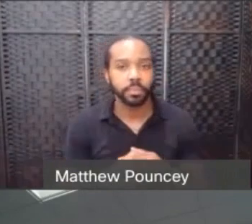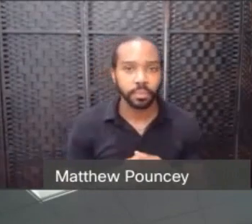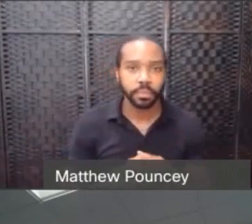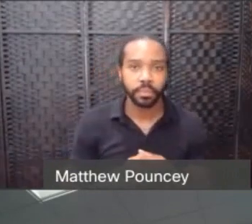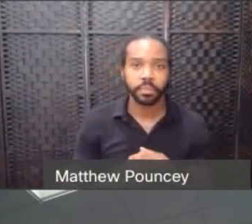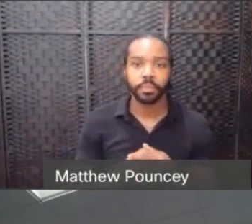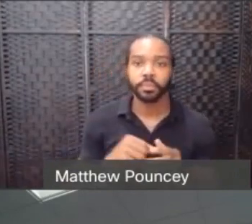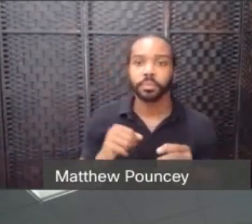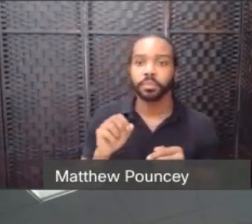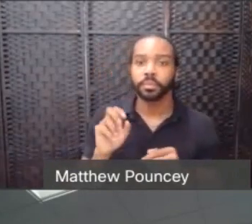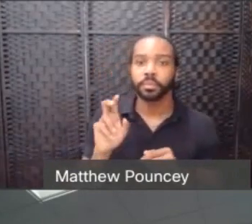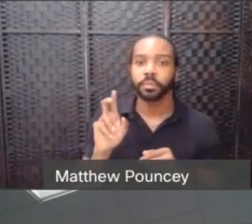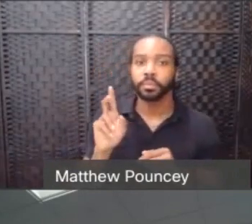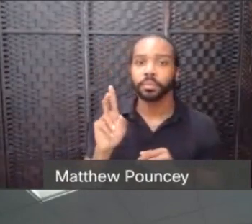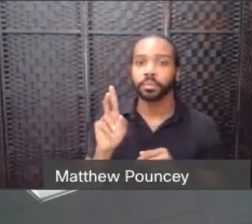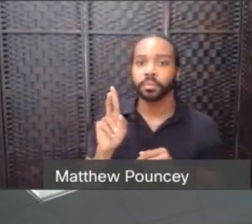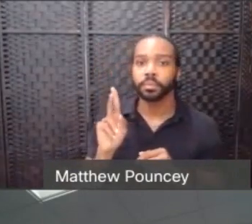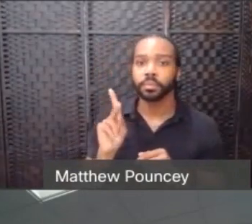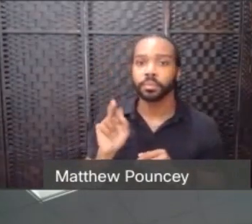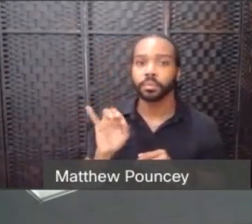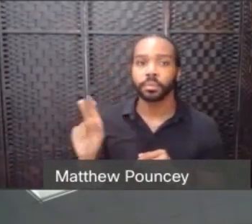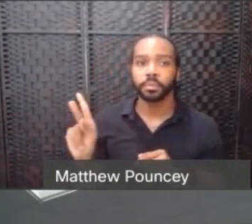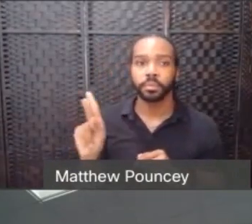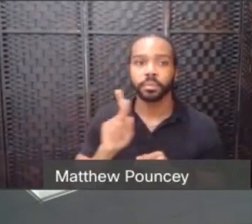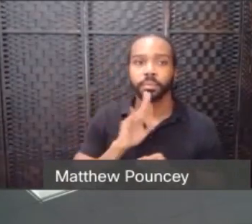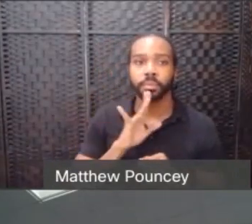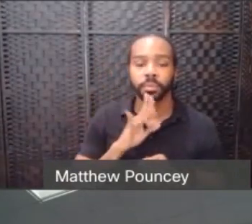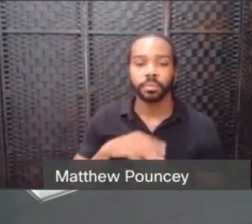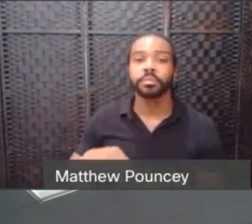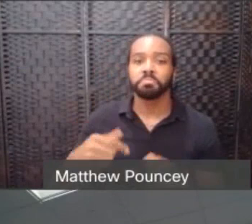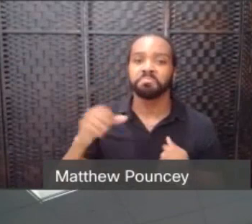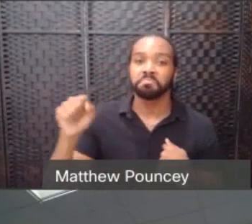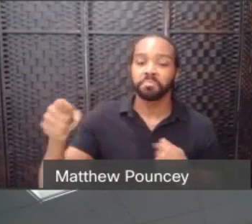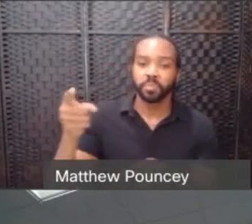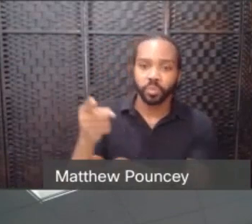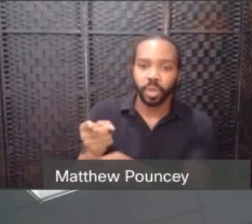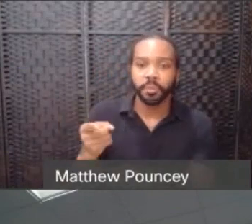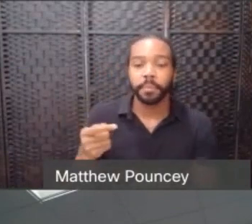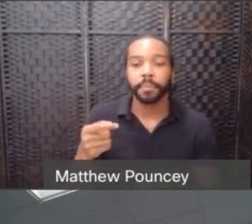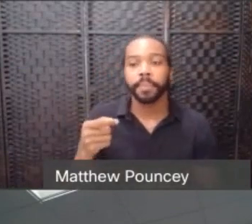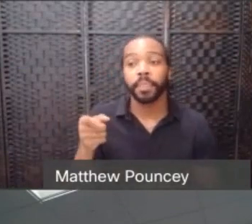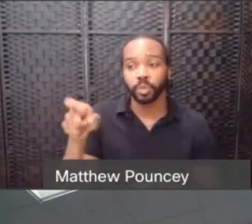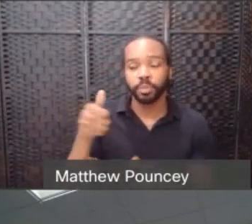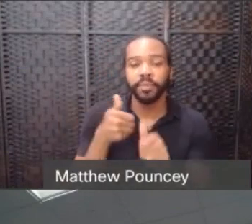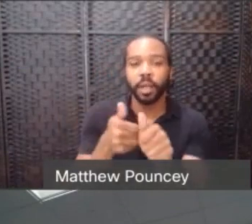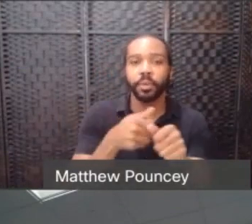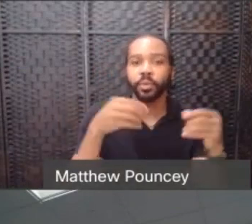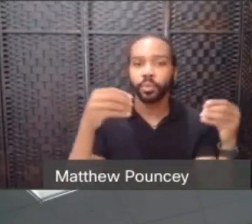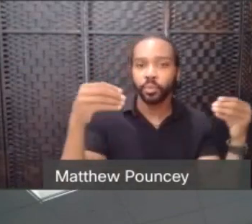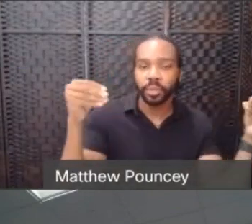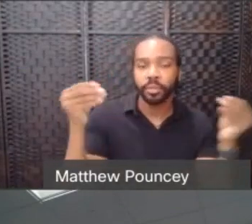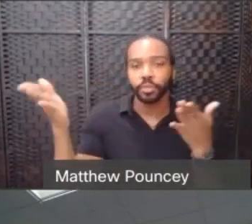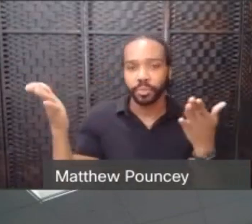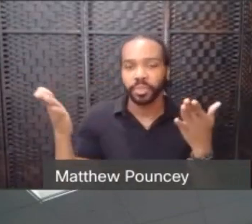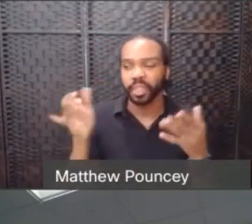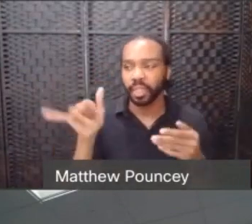I'll take that, Winslow. So yes, day providers should be following the general retail services guidelines at this time. They are not to be following,